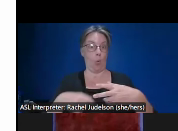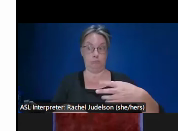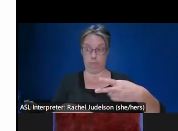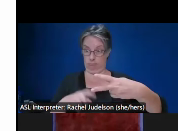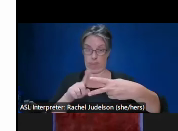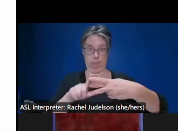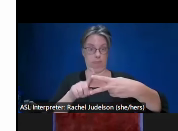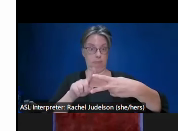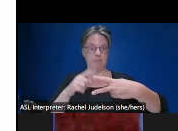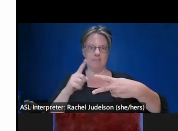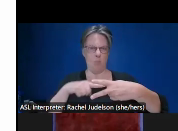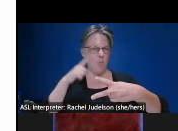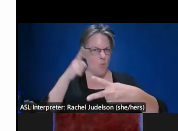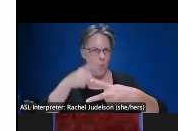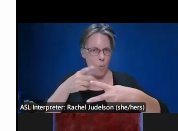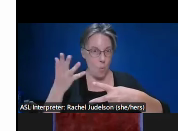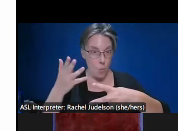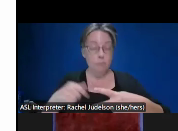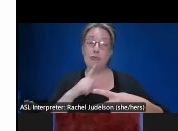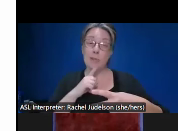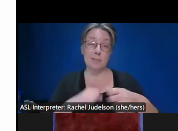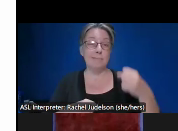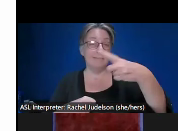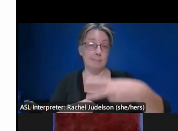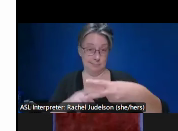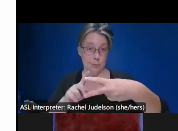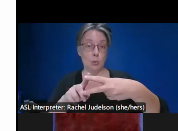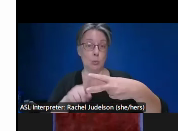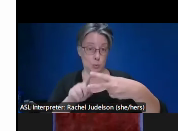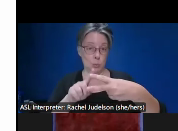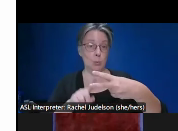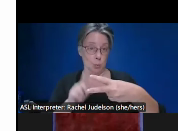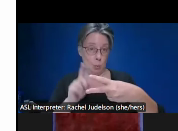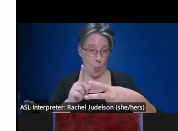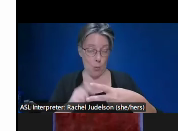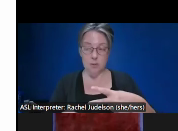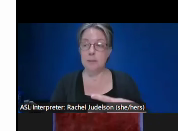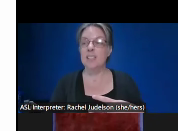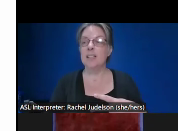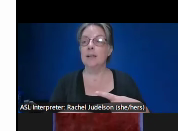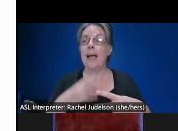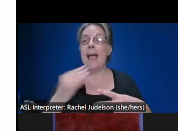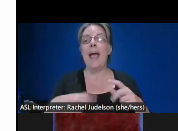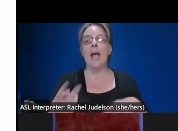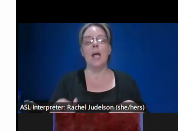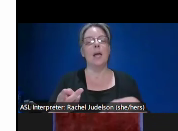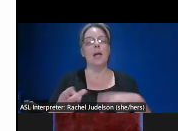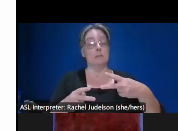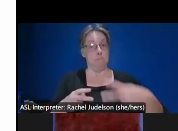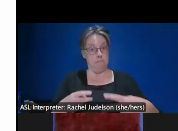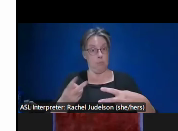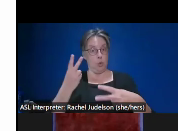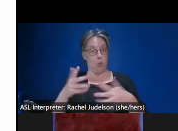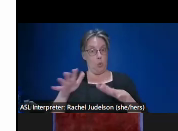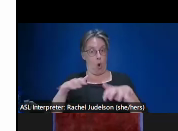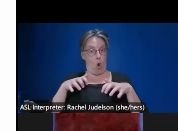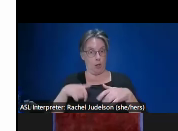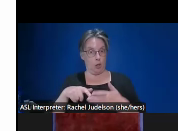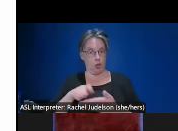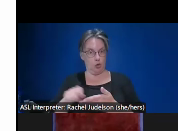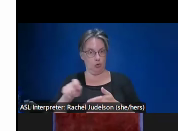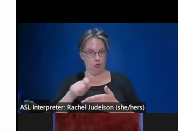are basically two goals, and there are two audiences that you're writing to. So the two goals are